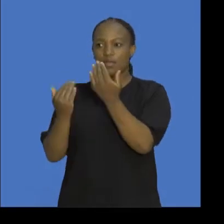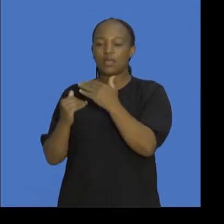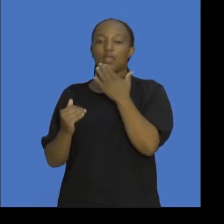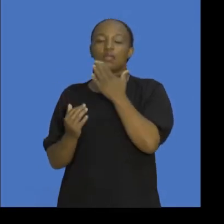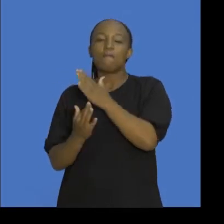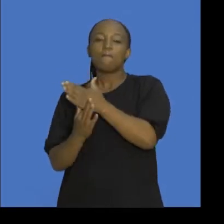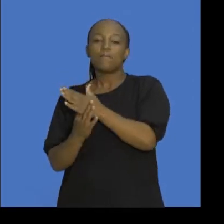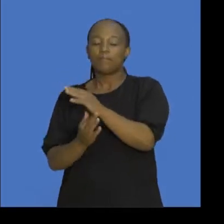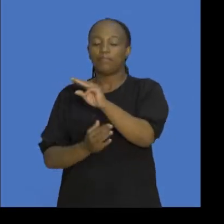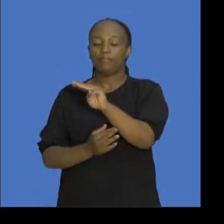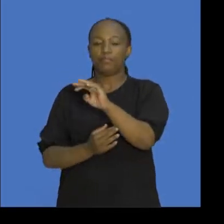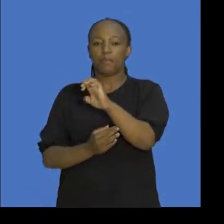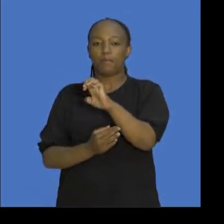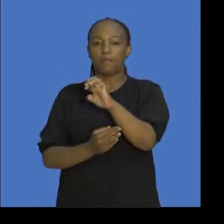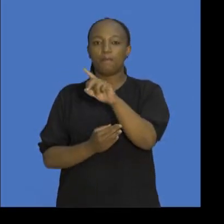median.